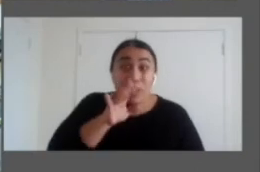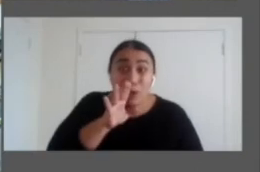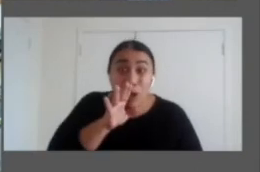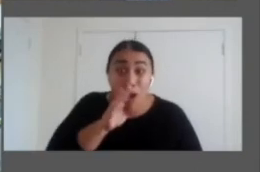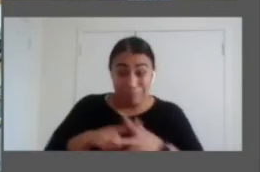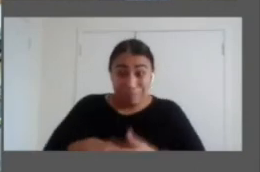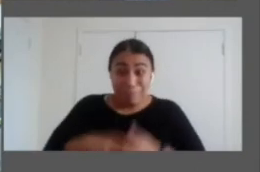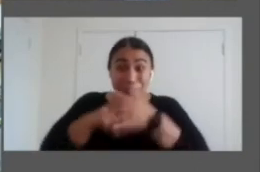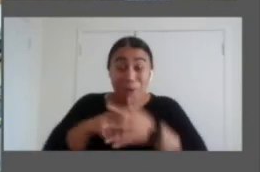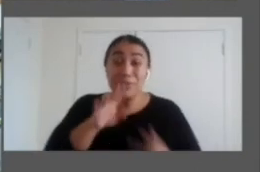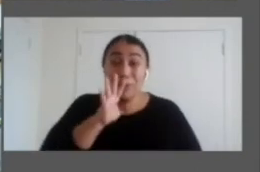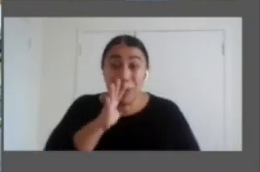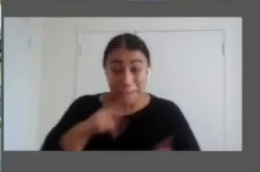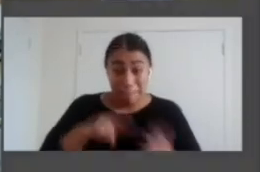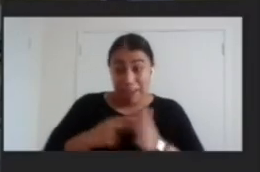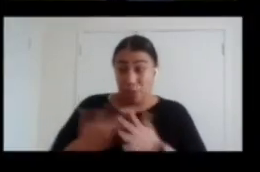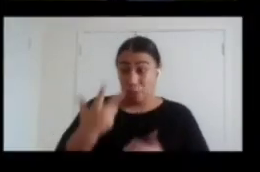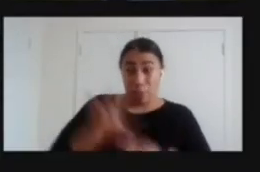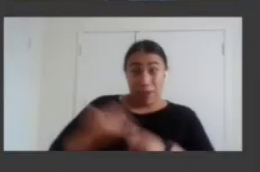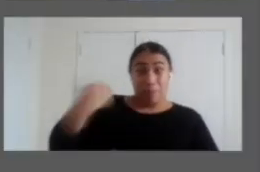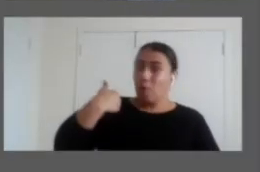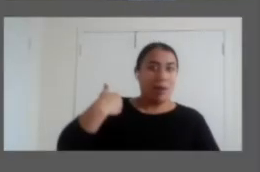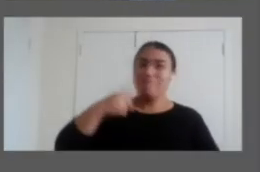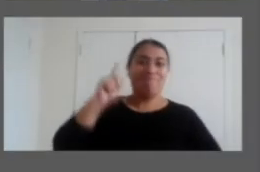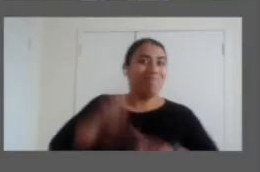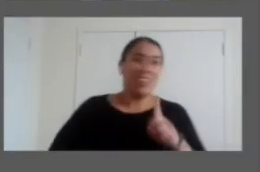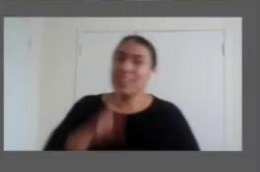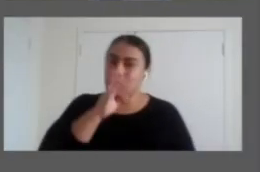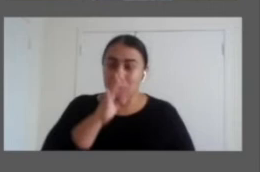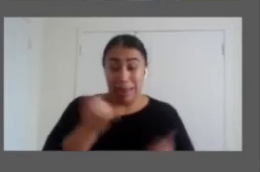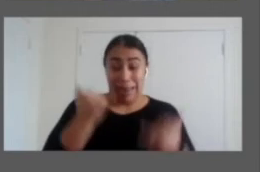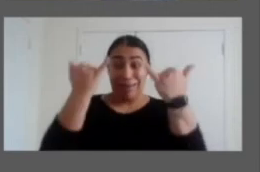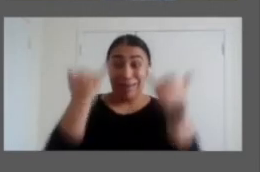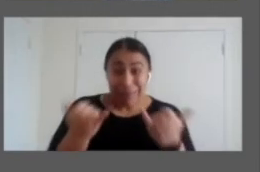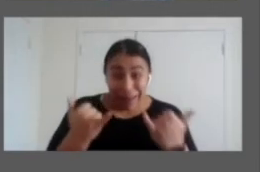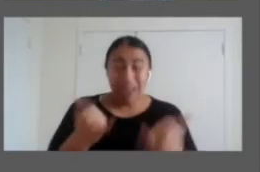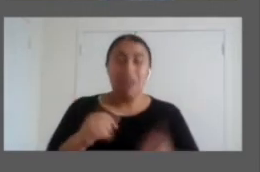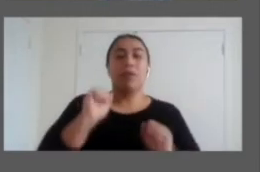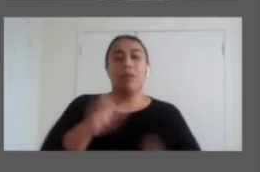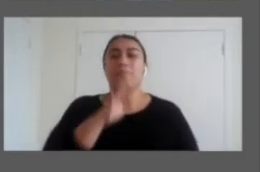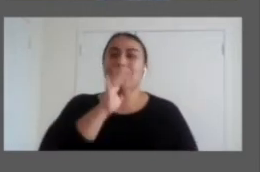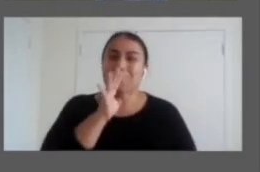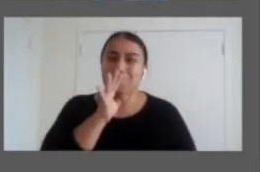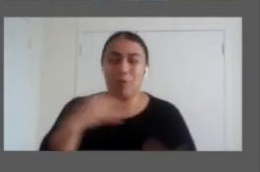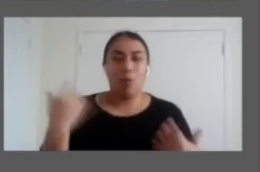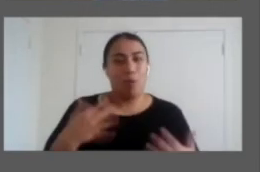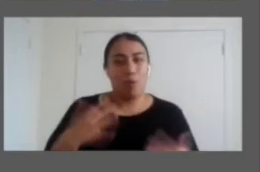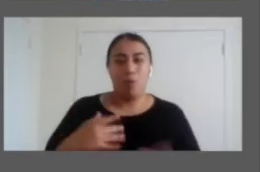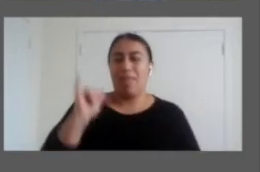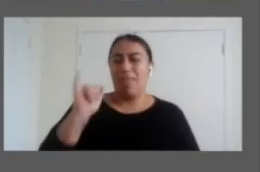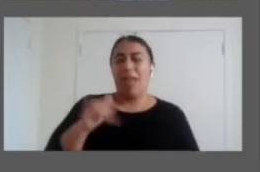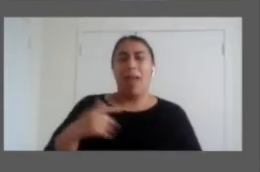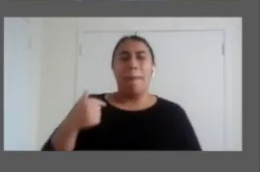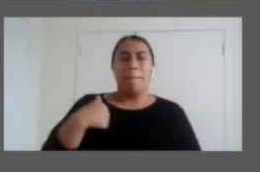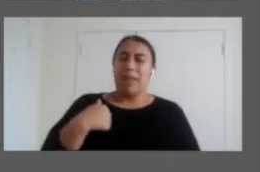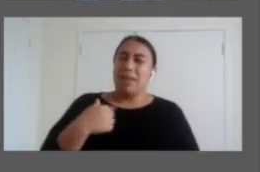have seen numerous similar experiences from our patients. Now, a little history on medical cannabis in Canada.